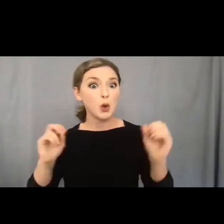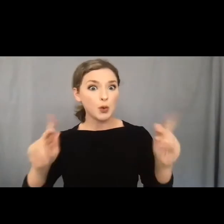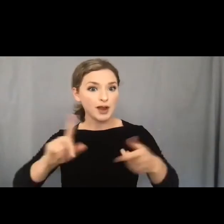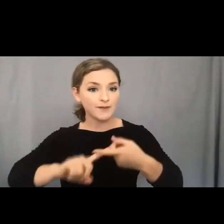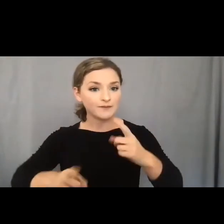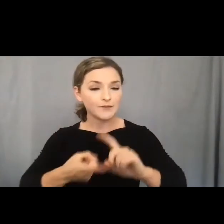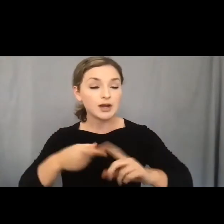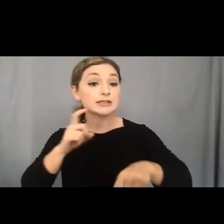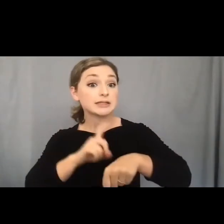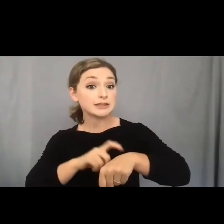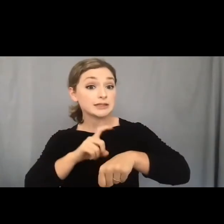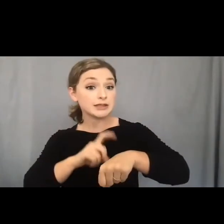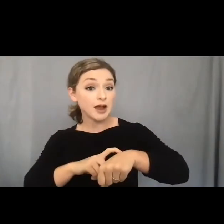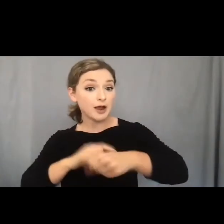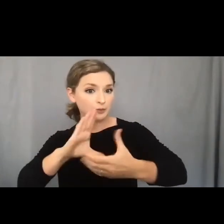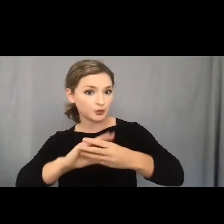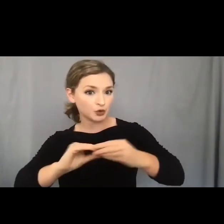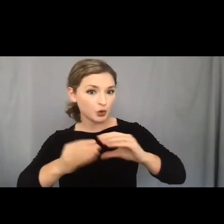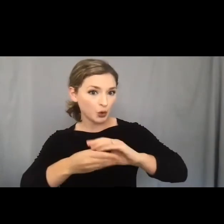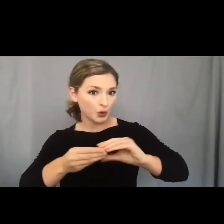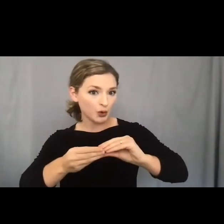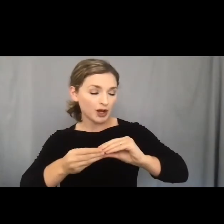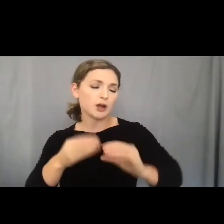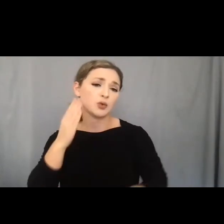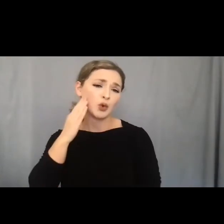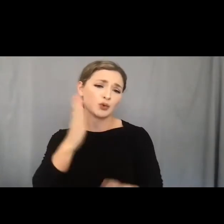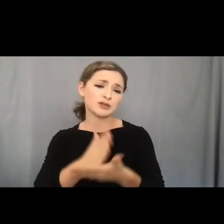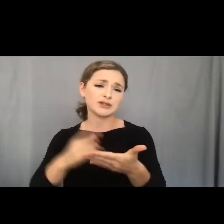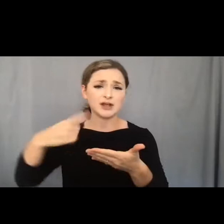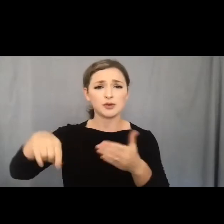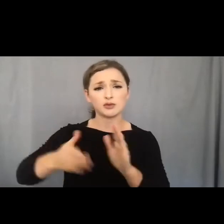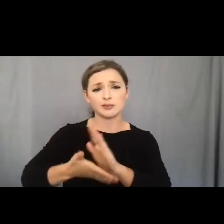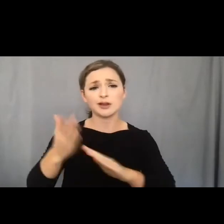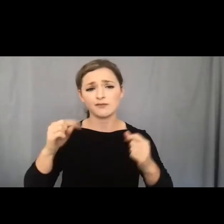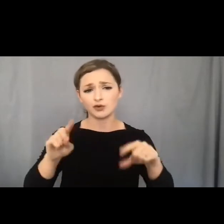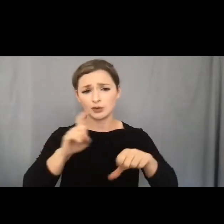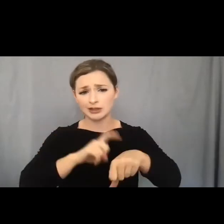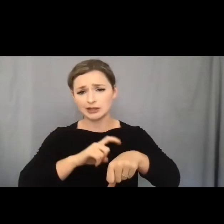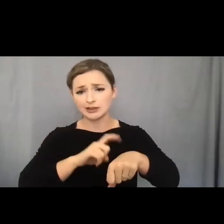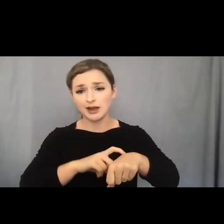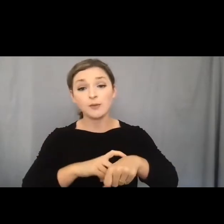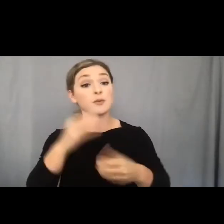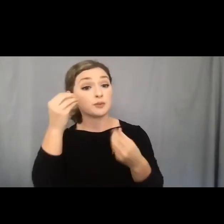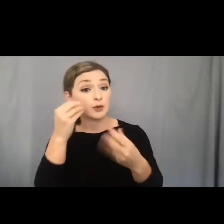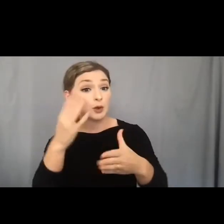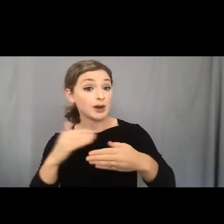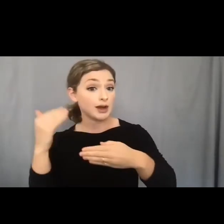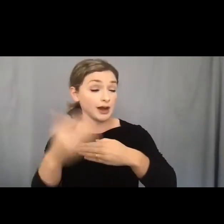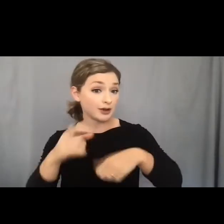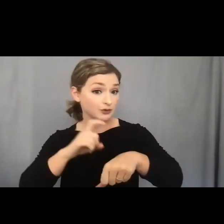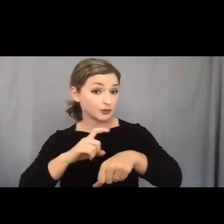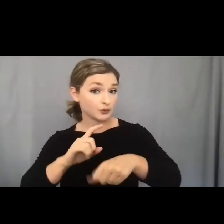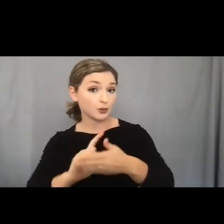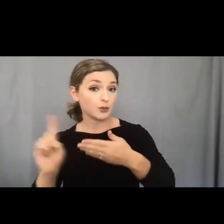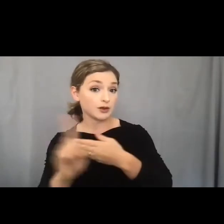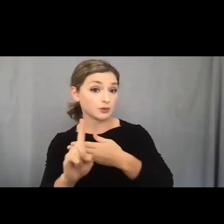you leave during this time, but I wanted to just let you know next week we get to go to Deck Family Farm. And I